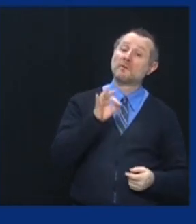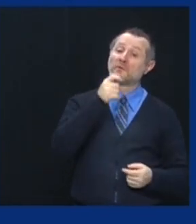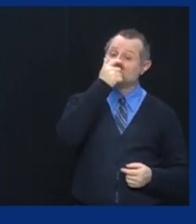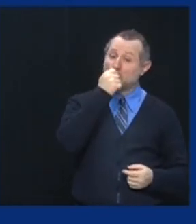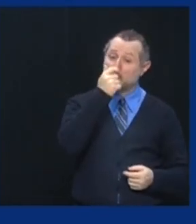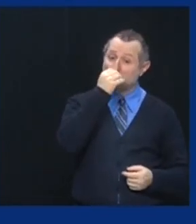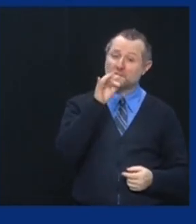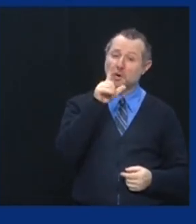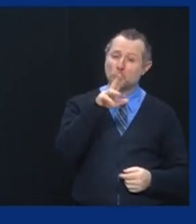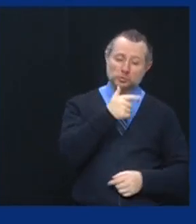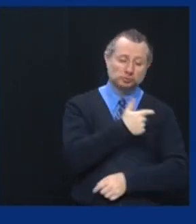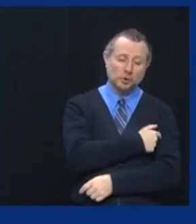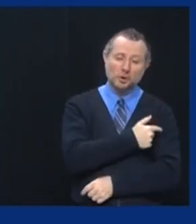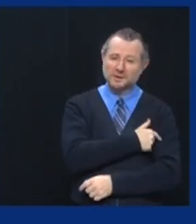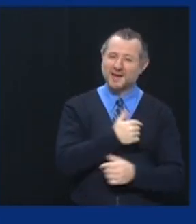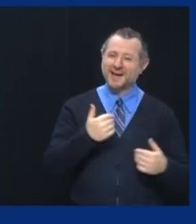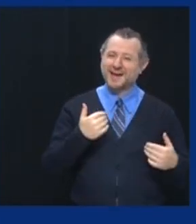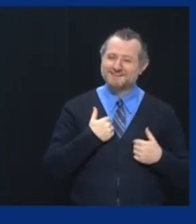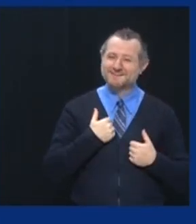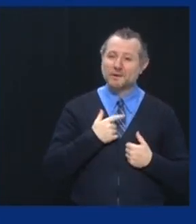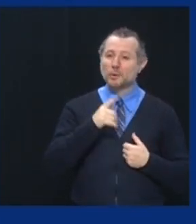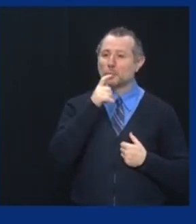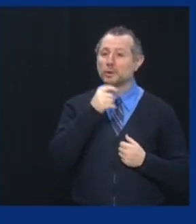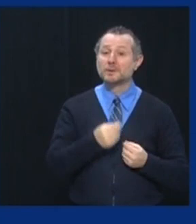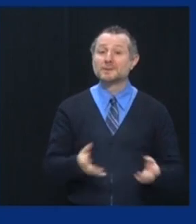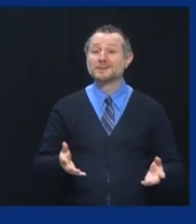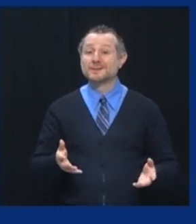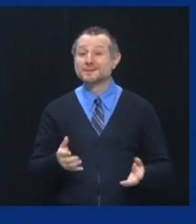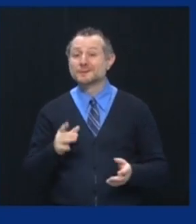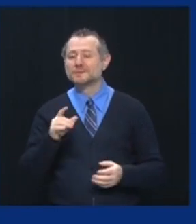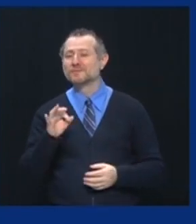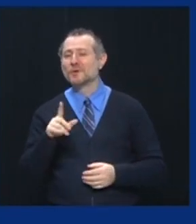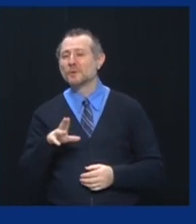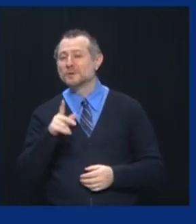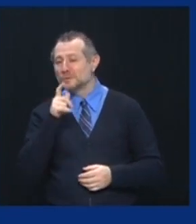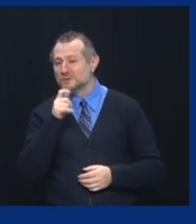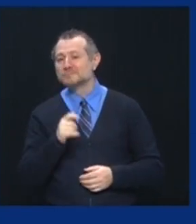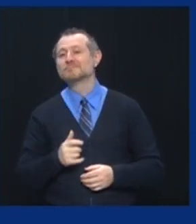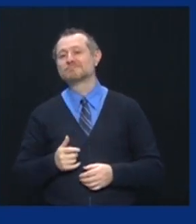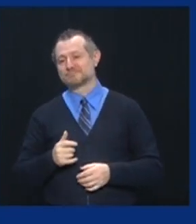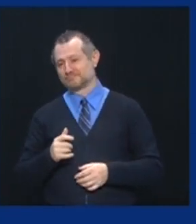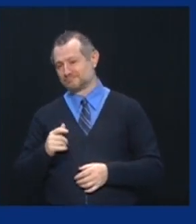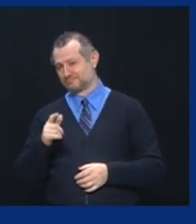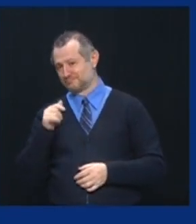Who administers the flu vaccine? The private market